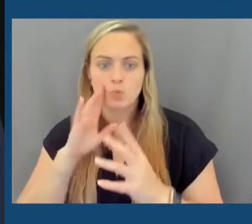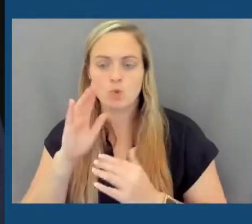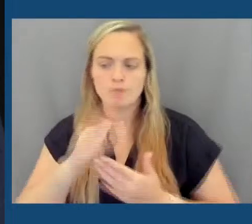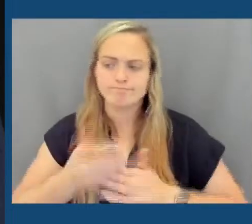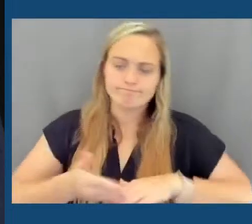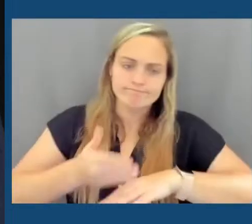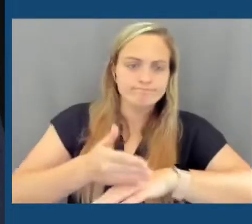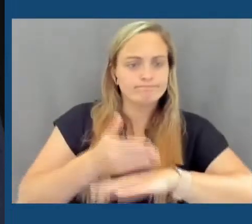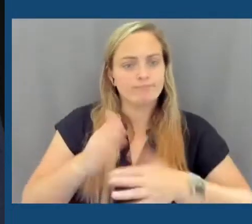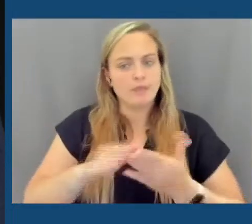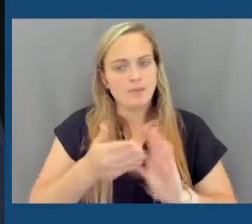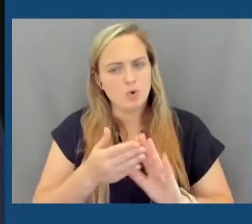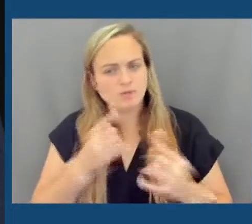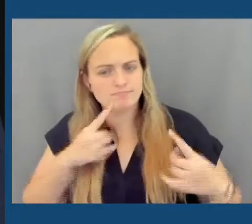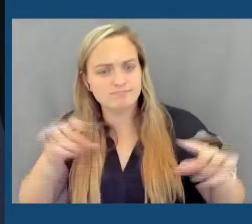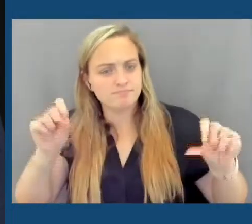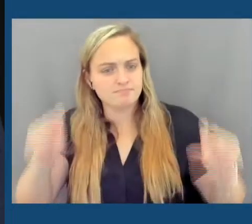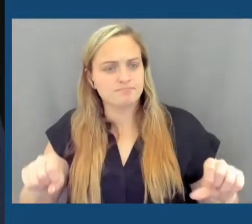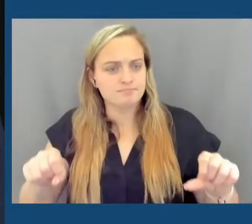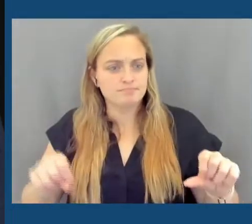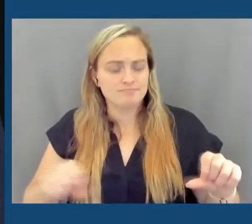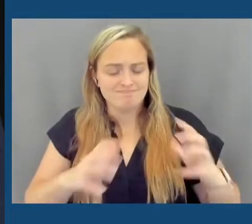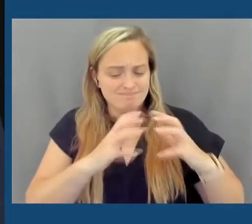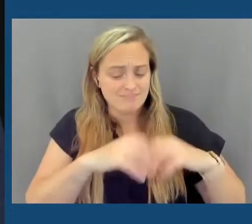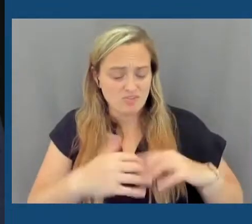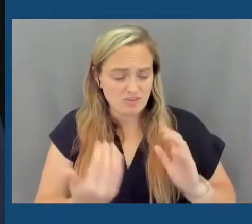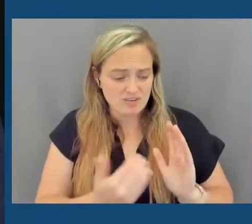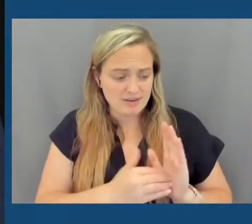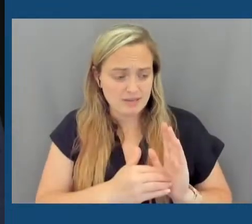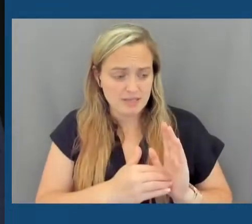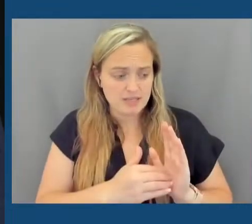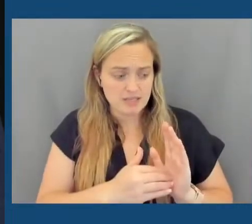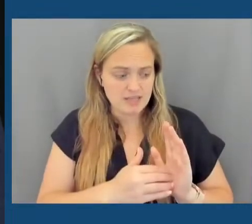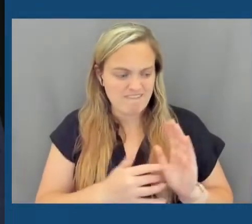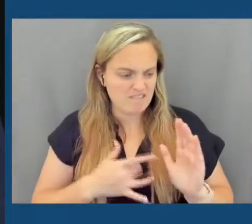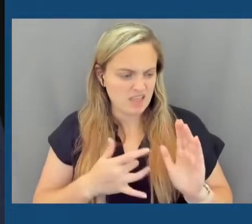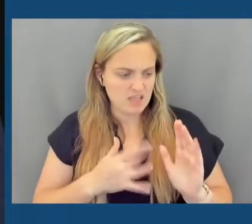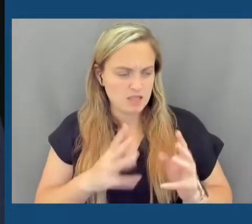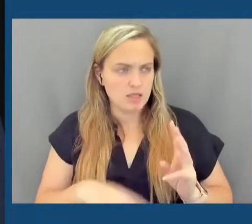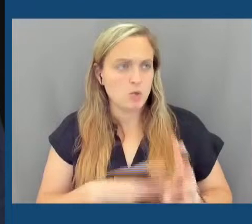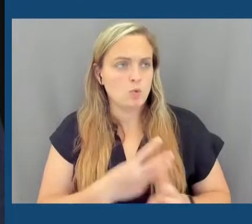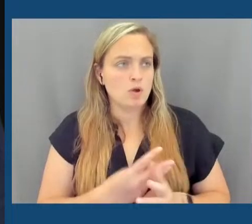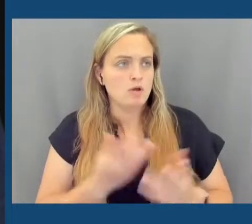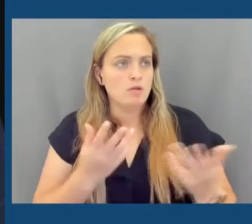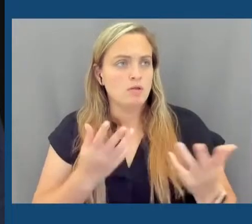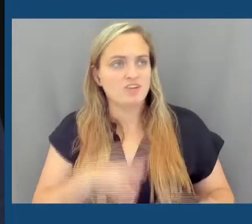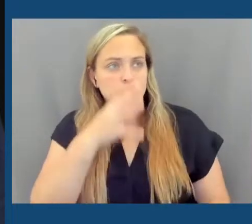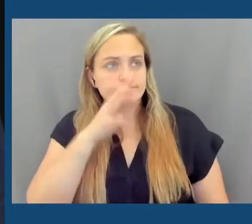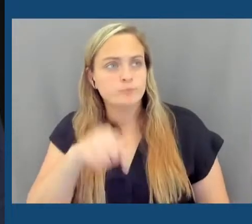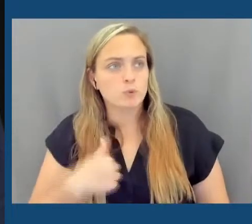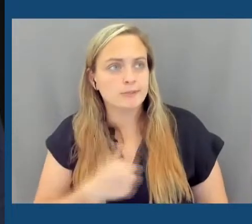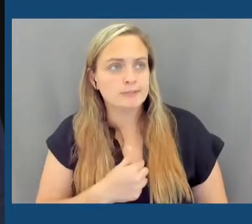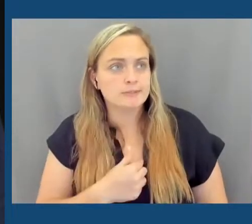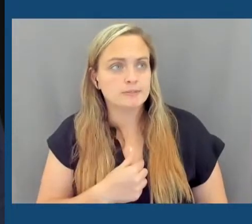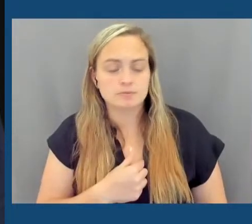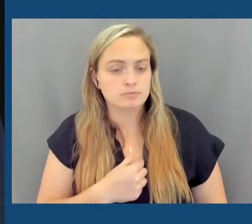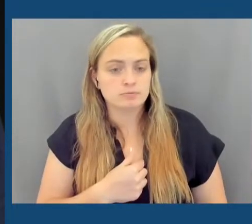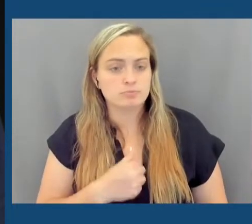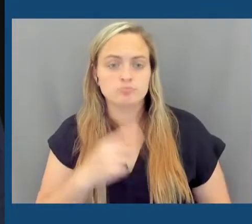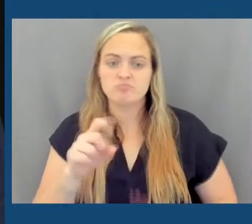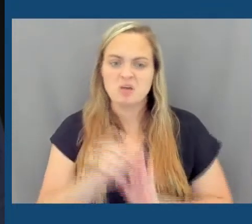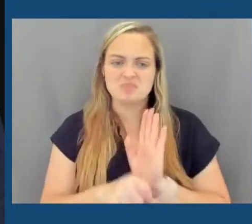people can thrive. And tearing down once and for all that feeling that the world has passed us by, that upstate didn't